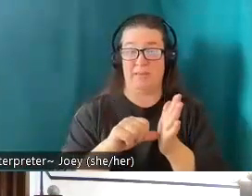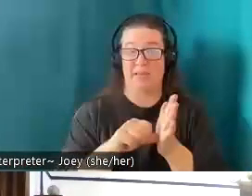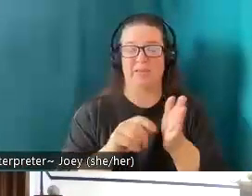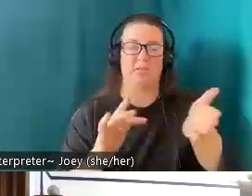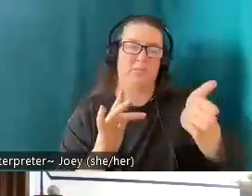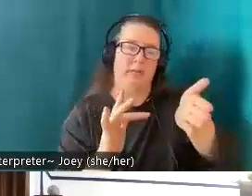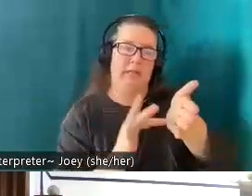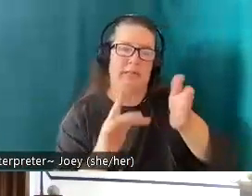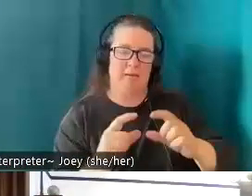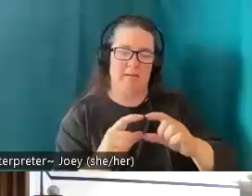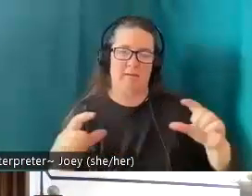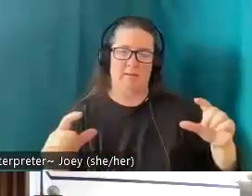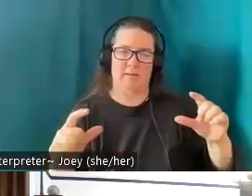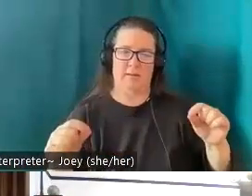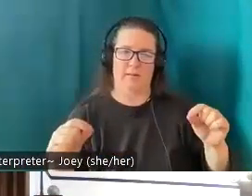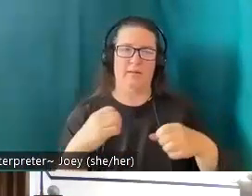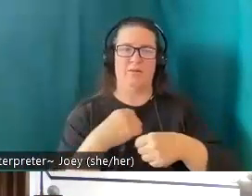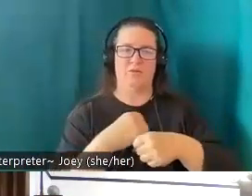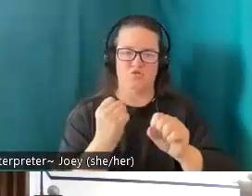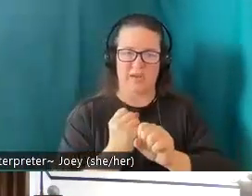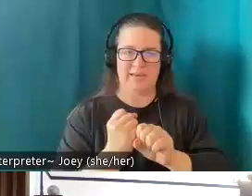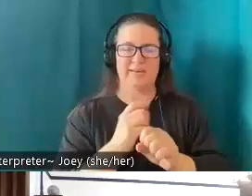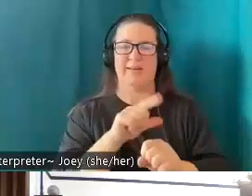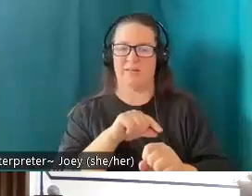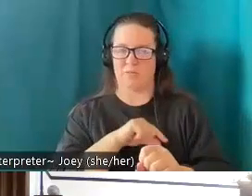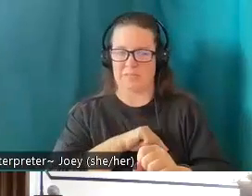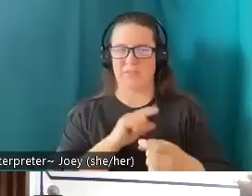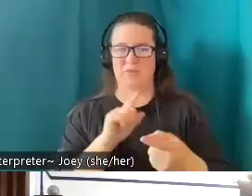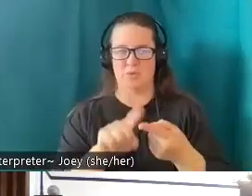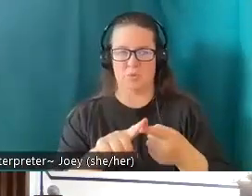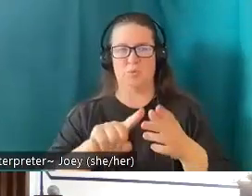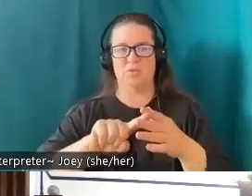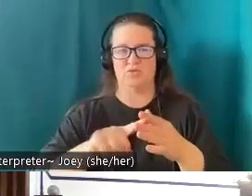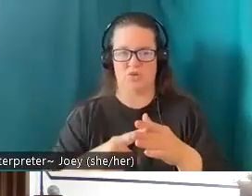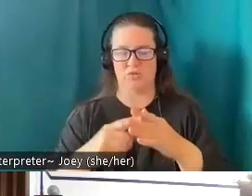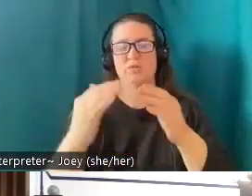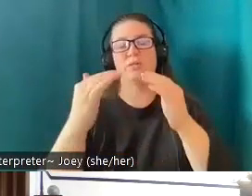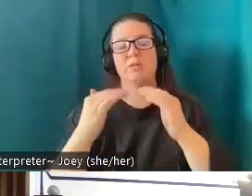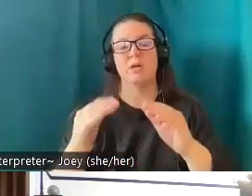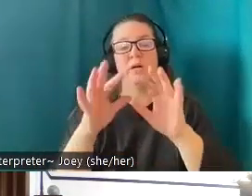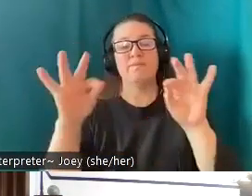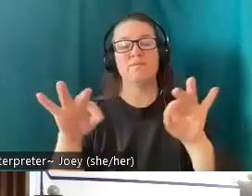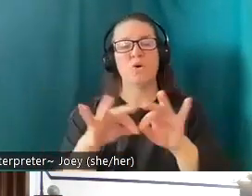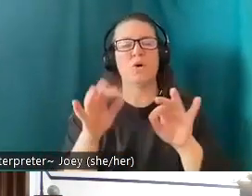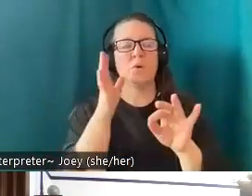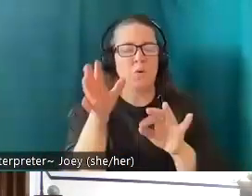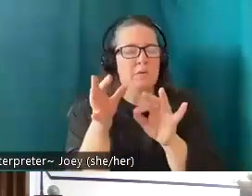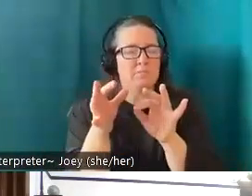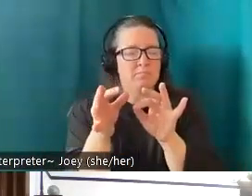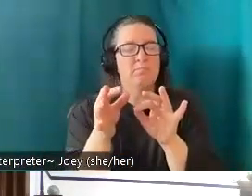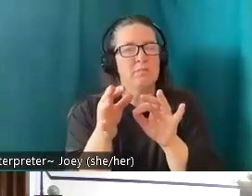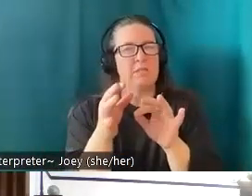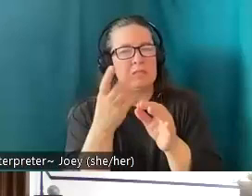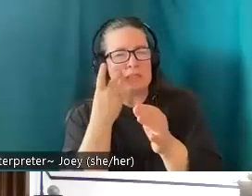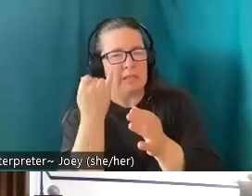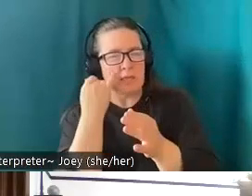started. This form will allow you to find out if you meet the minimum eligibility requirements. If you answer no to any of the